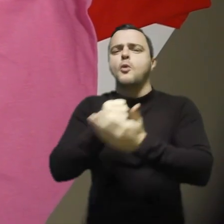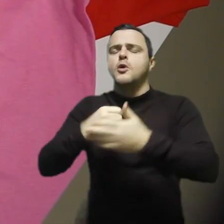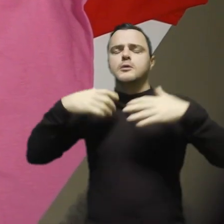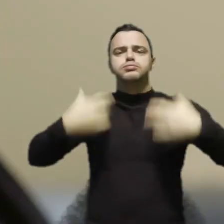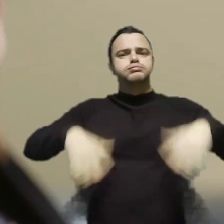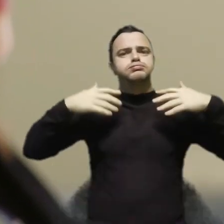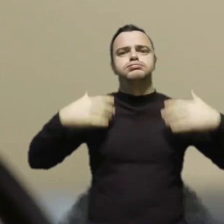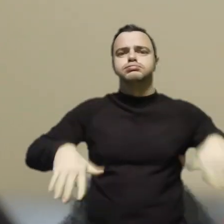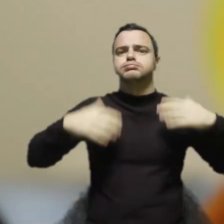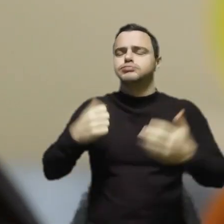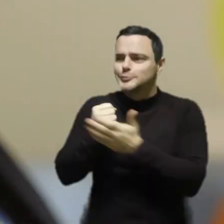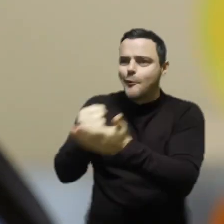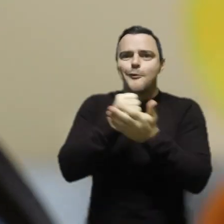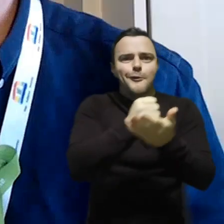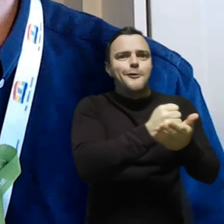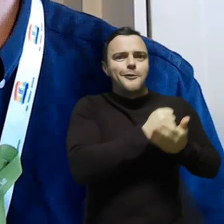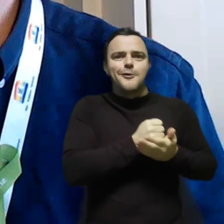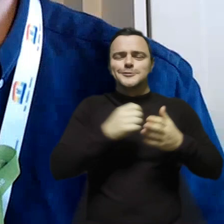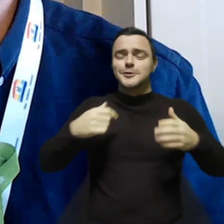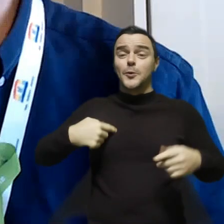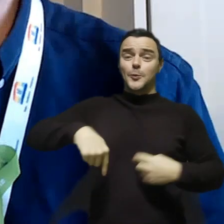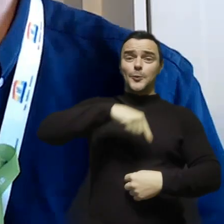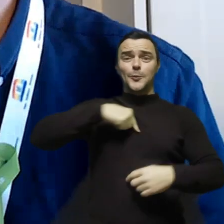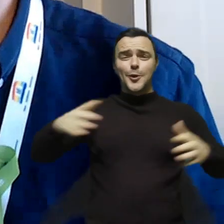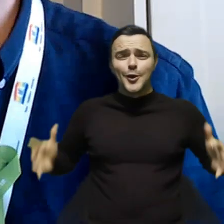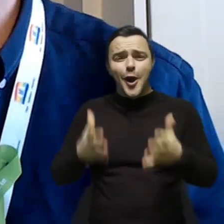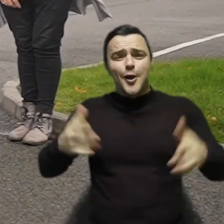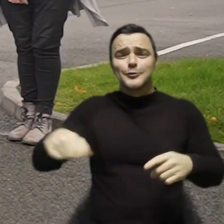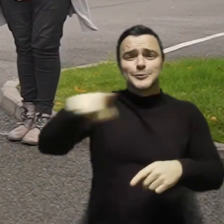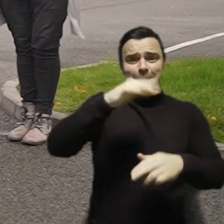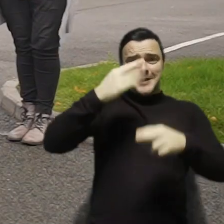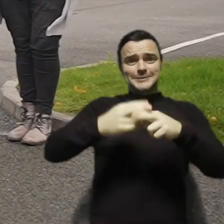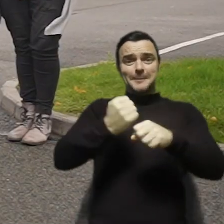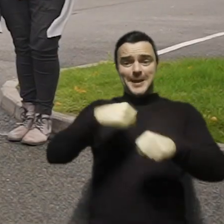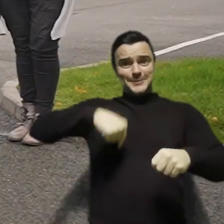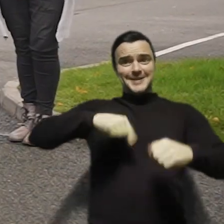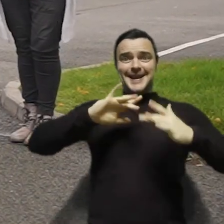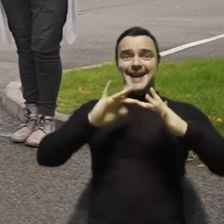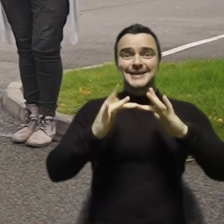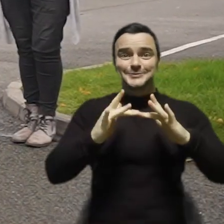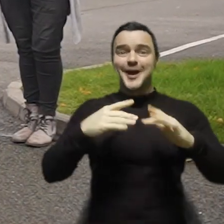atmosphere of support. So we'd really